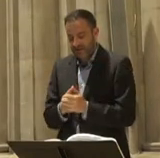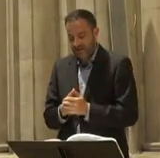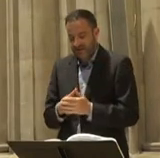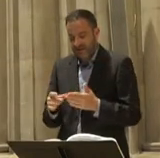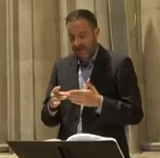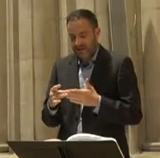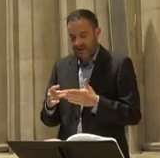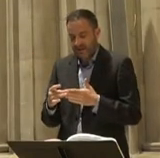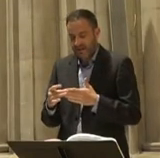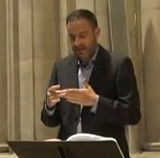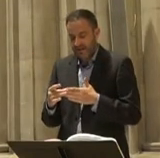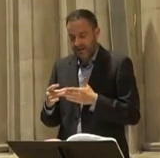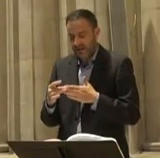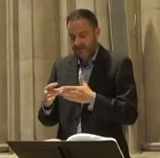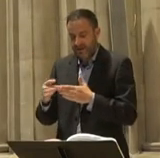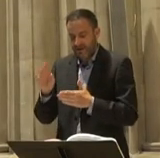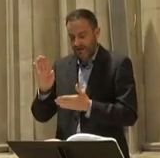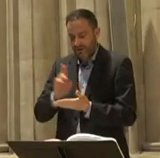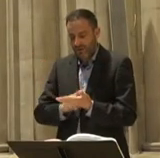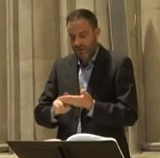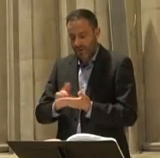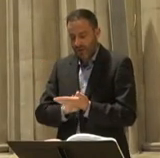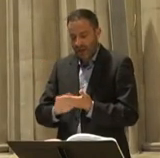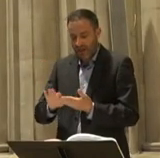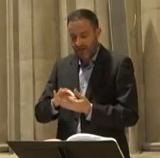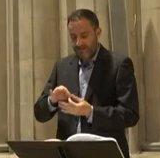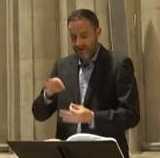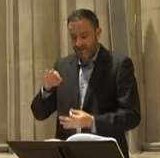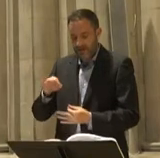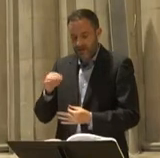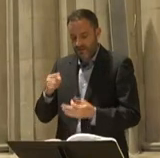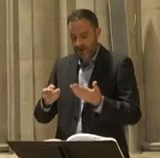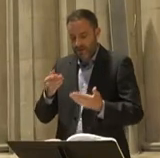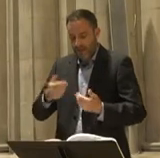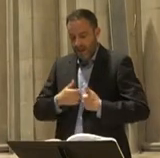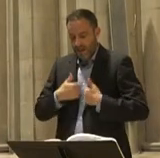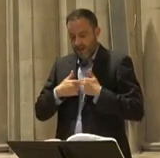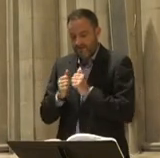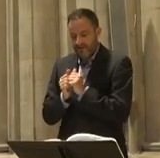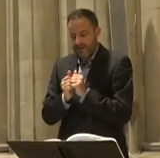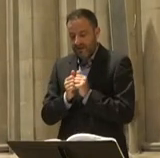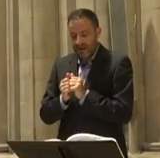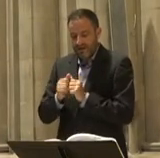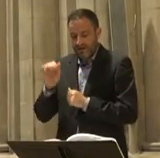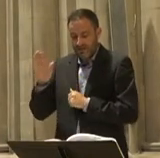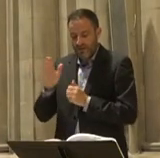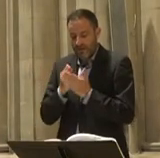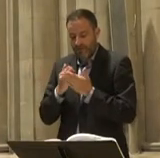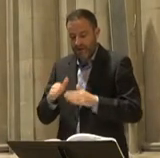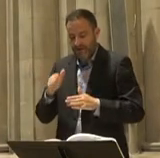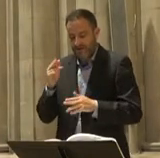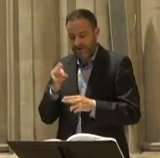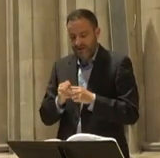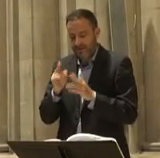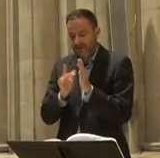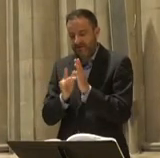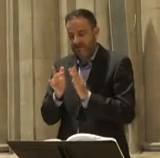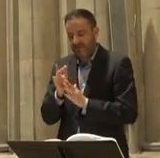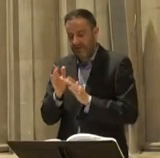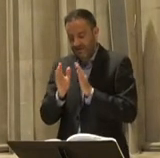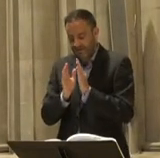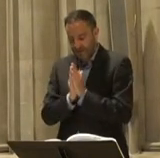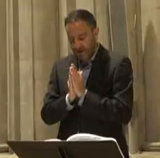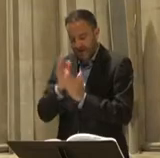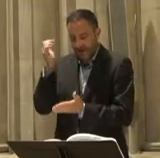celebration, that guided by your Holy Spirit, we may live together in your peace. In the name of Jesus, we